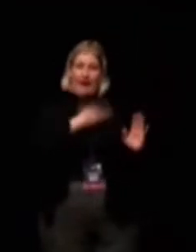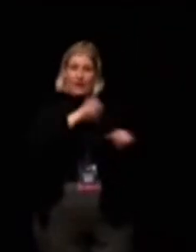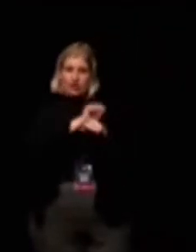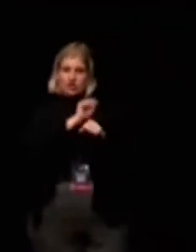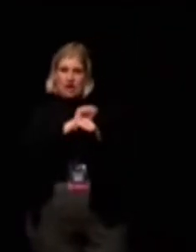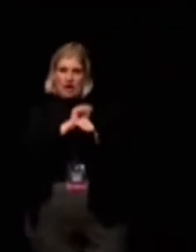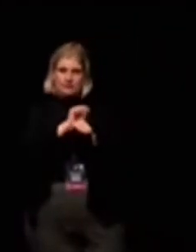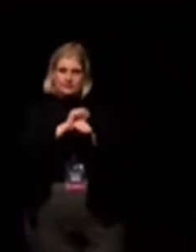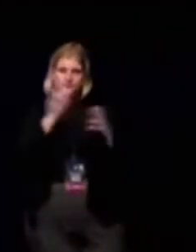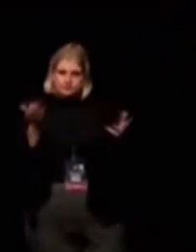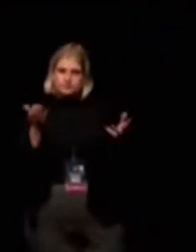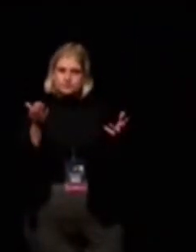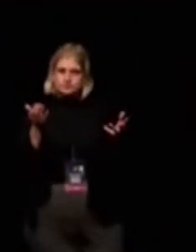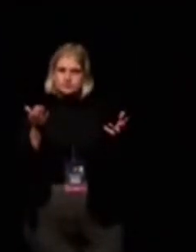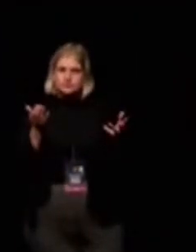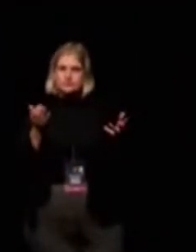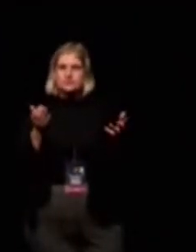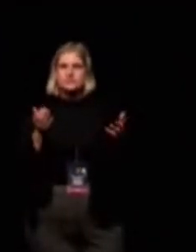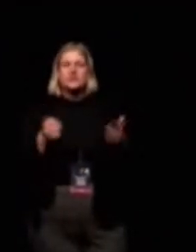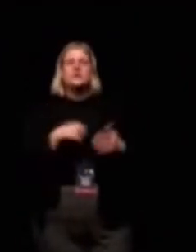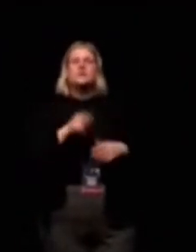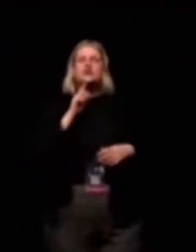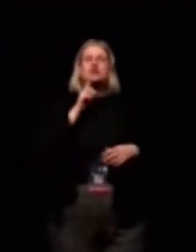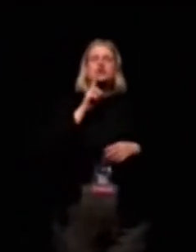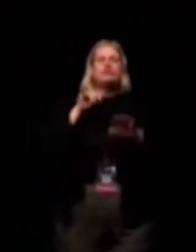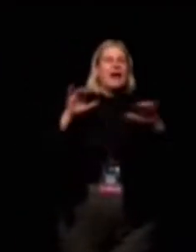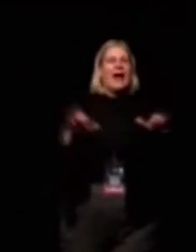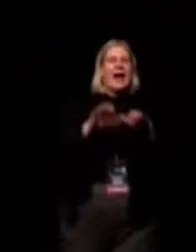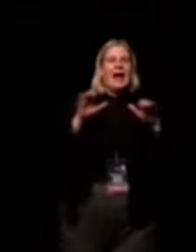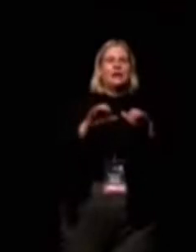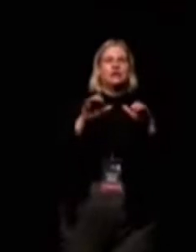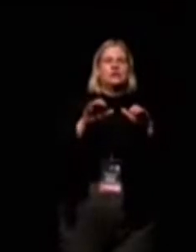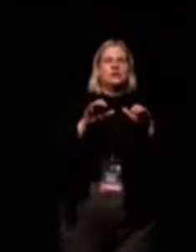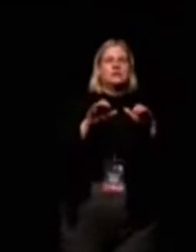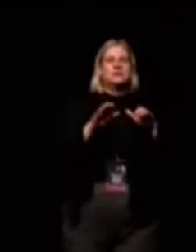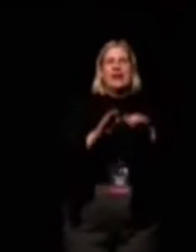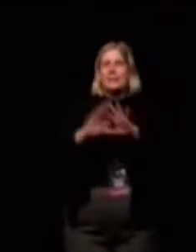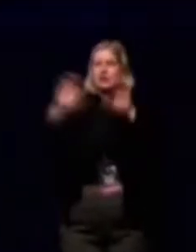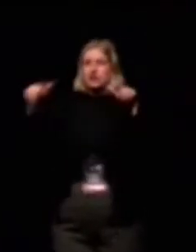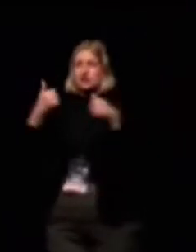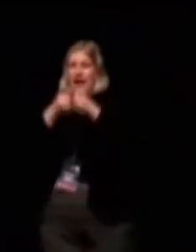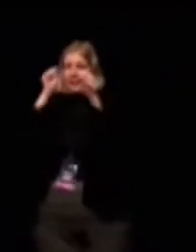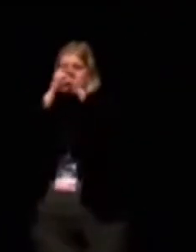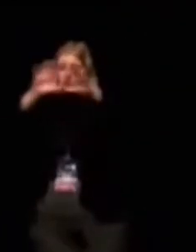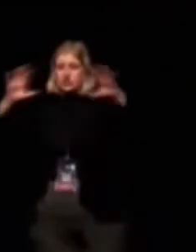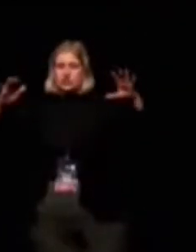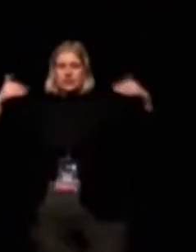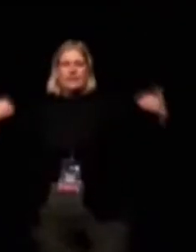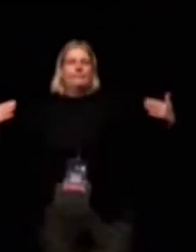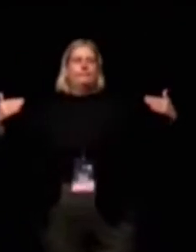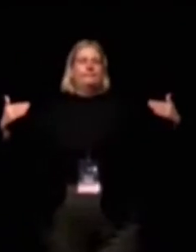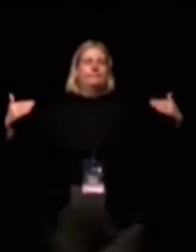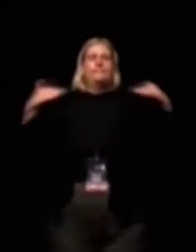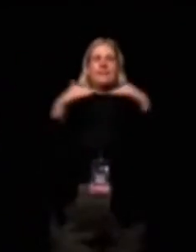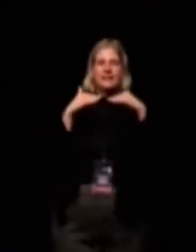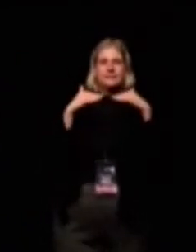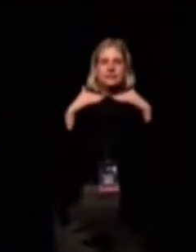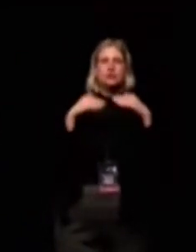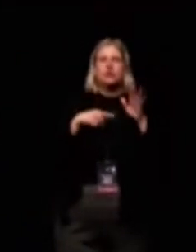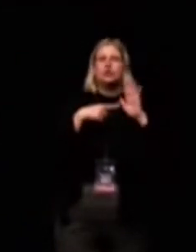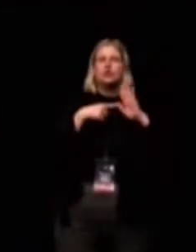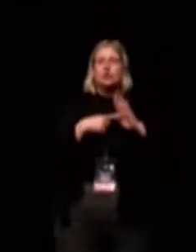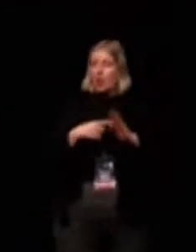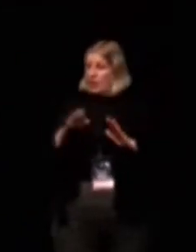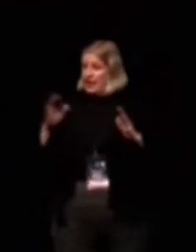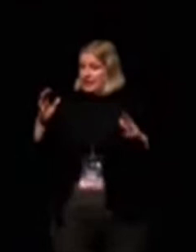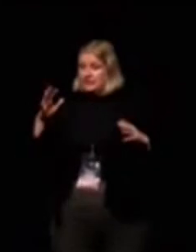us is to ensure that our actions meet the scope of the challenges we face, is to show the